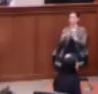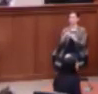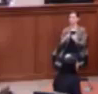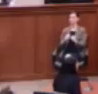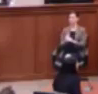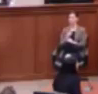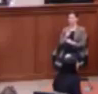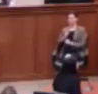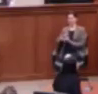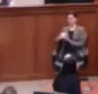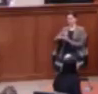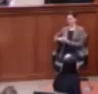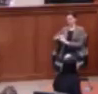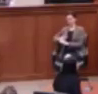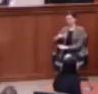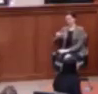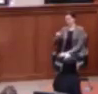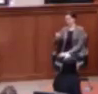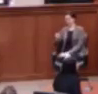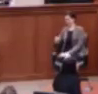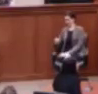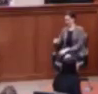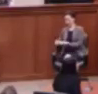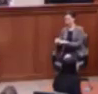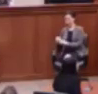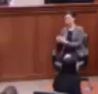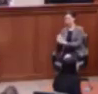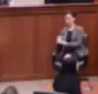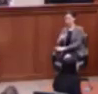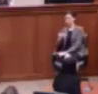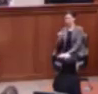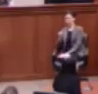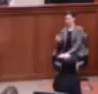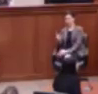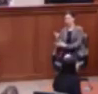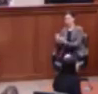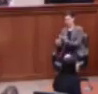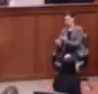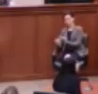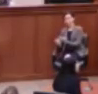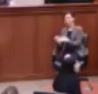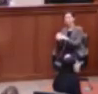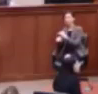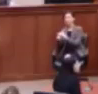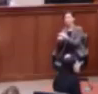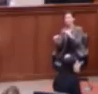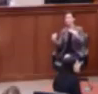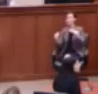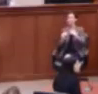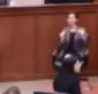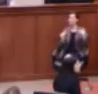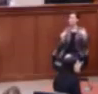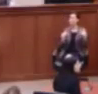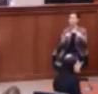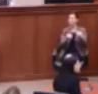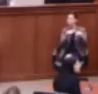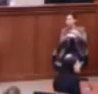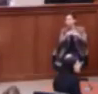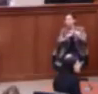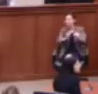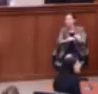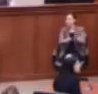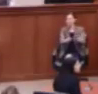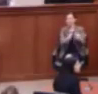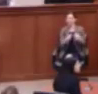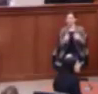students that are from LSVI as well as our students from LSD both have equitable access to a facility to provide